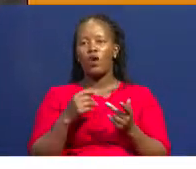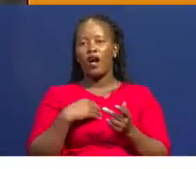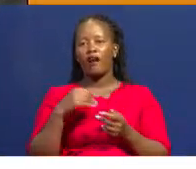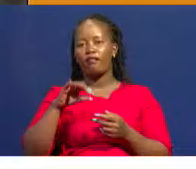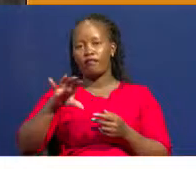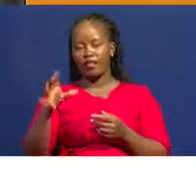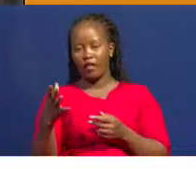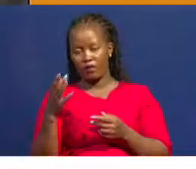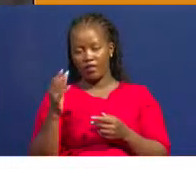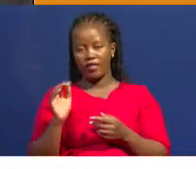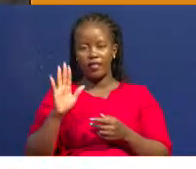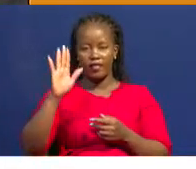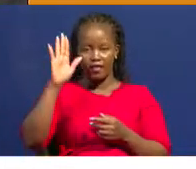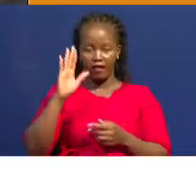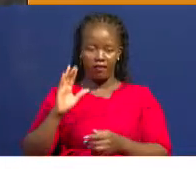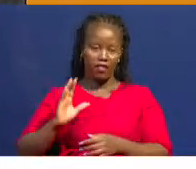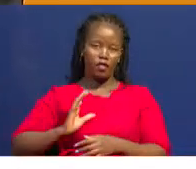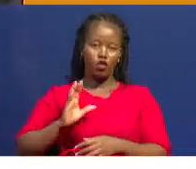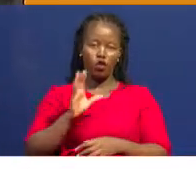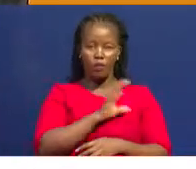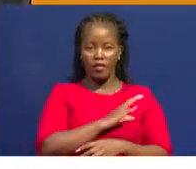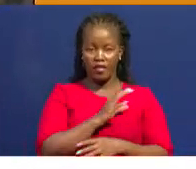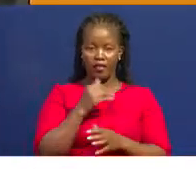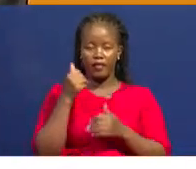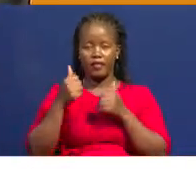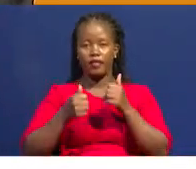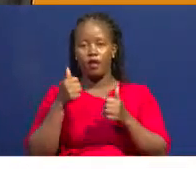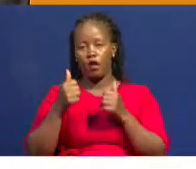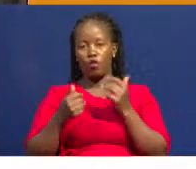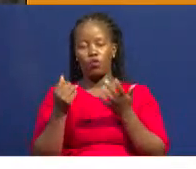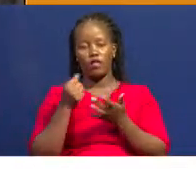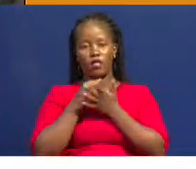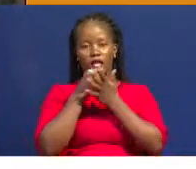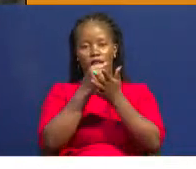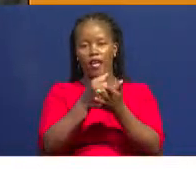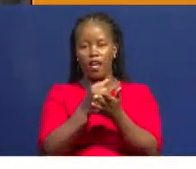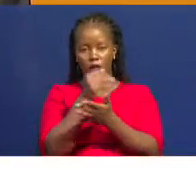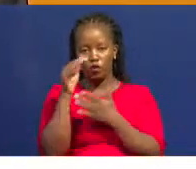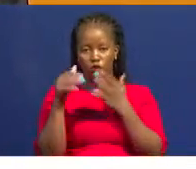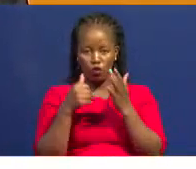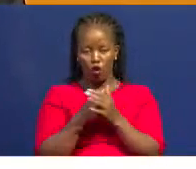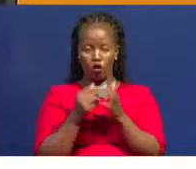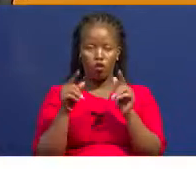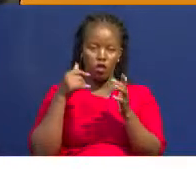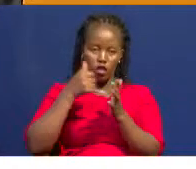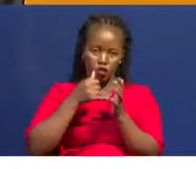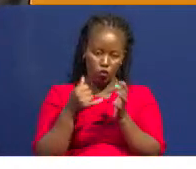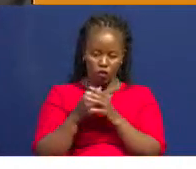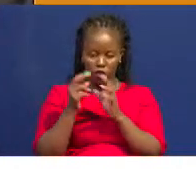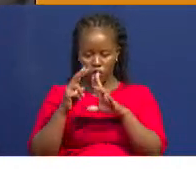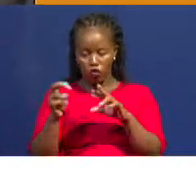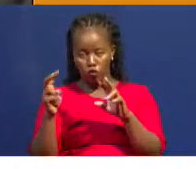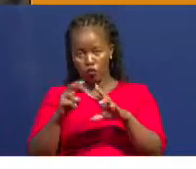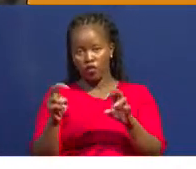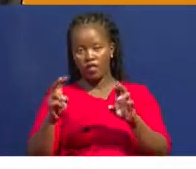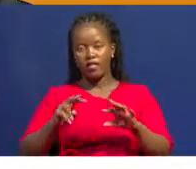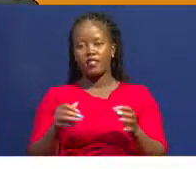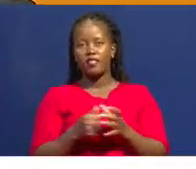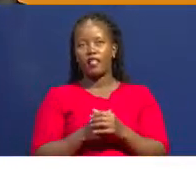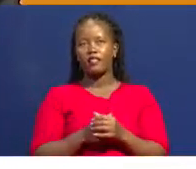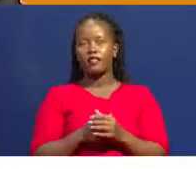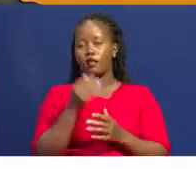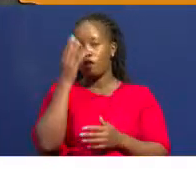traffic committees, which helps even in such, because it is also the counties which